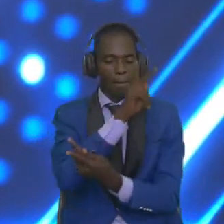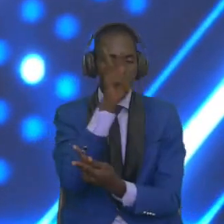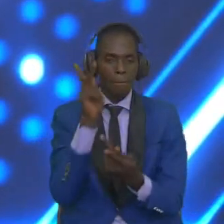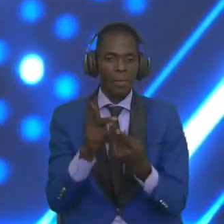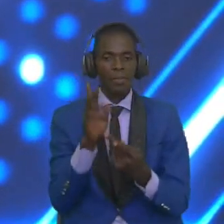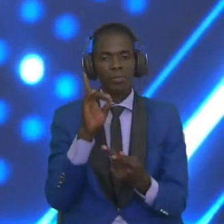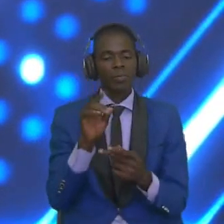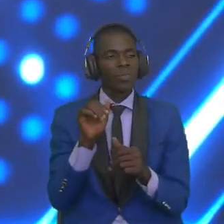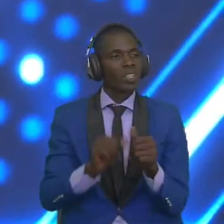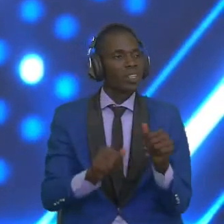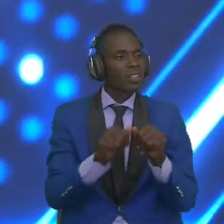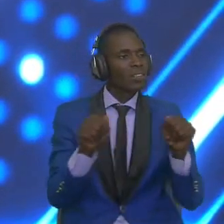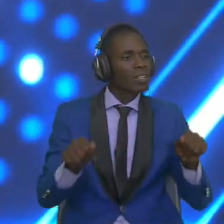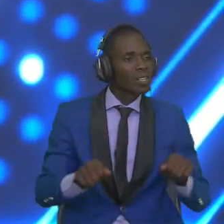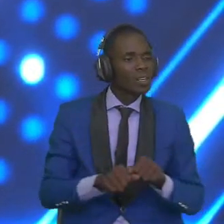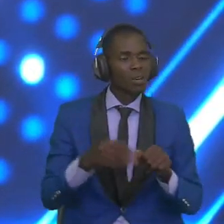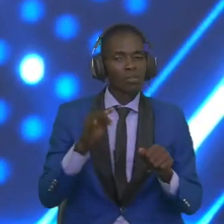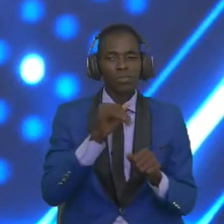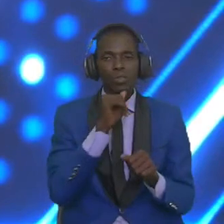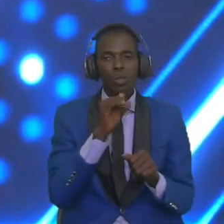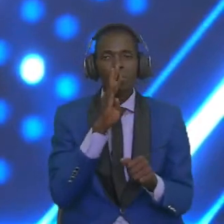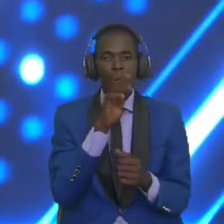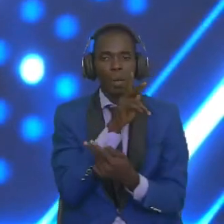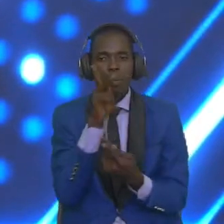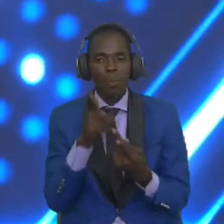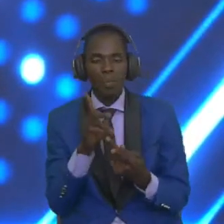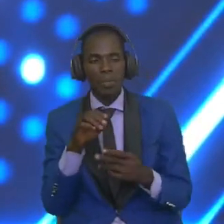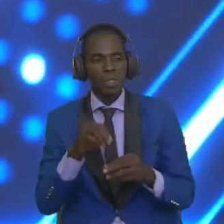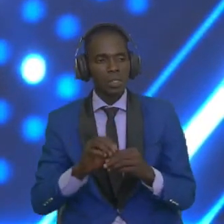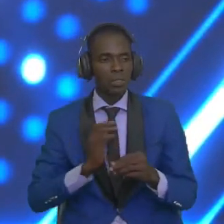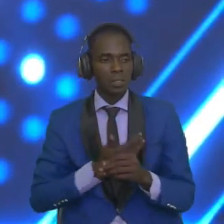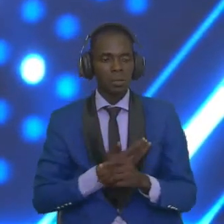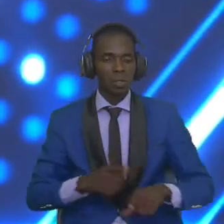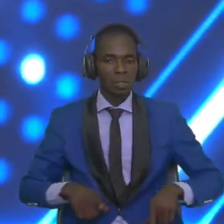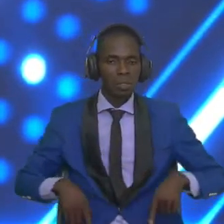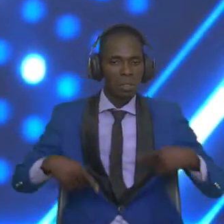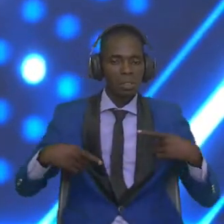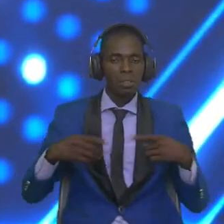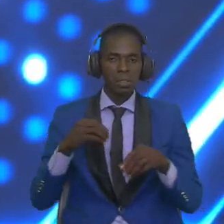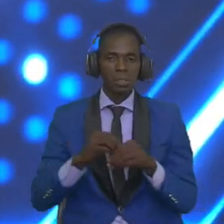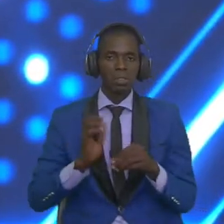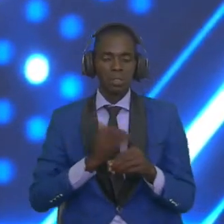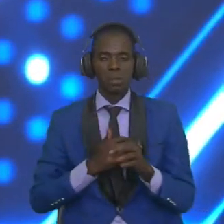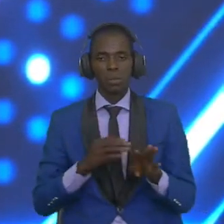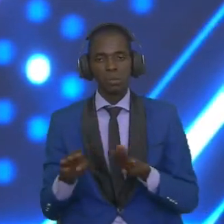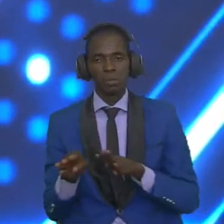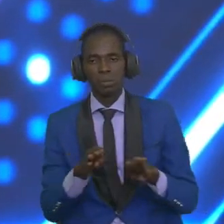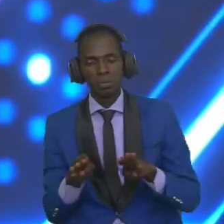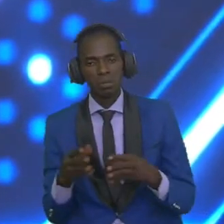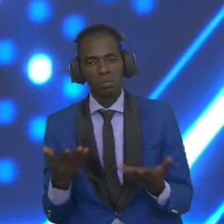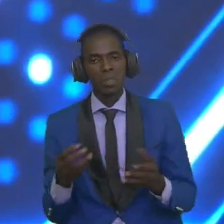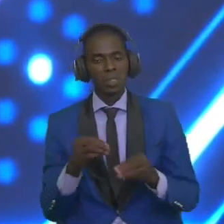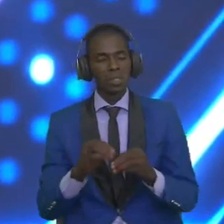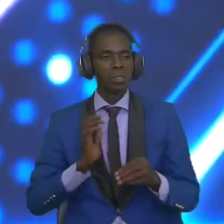of imperfection in our lives, in our disposition, in our behavior, in our conduct, in